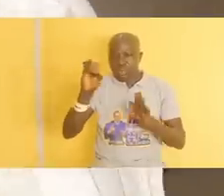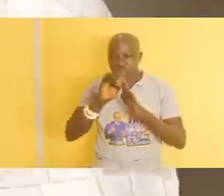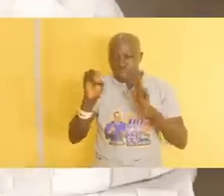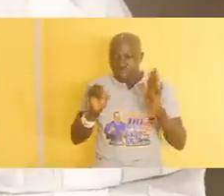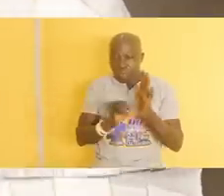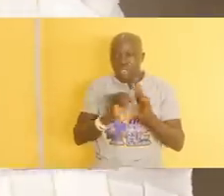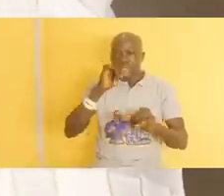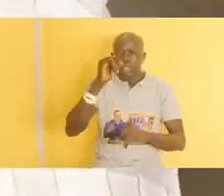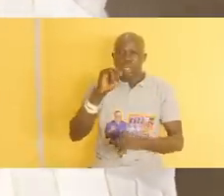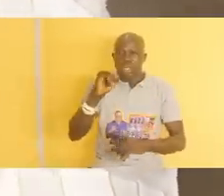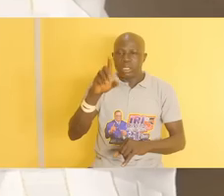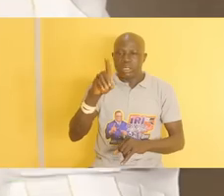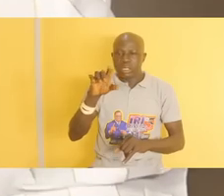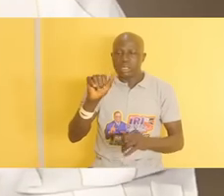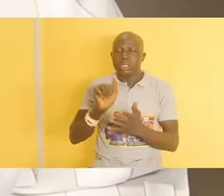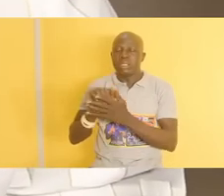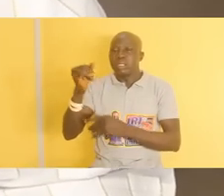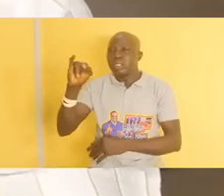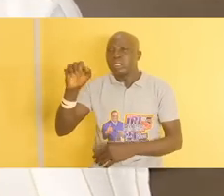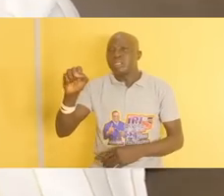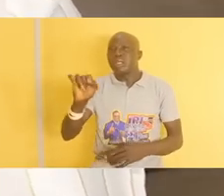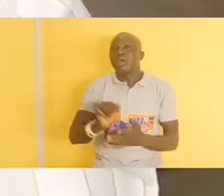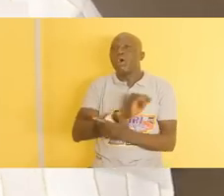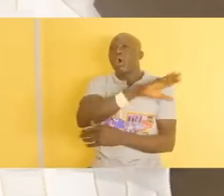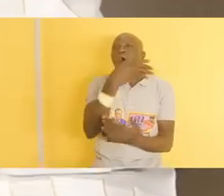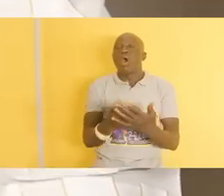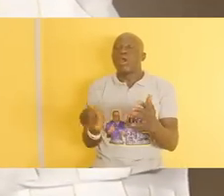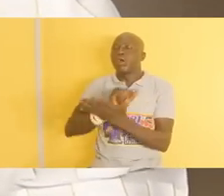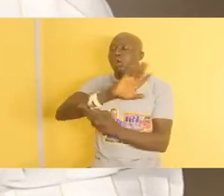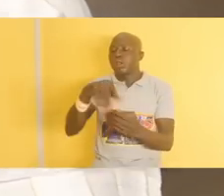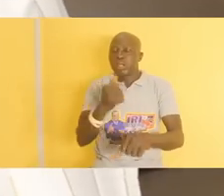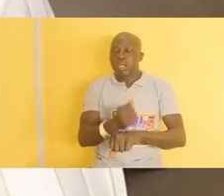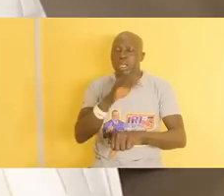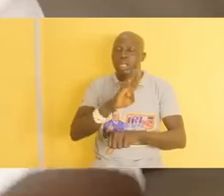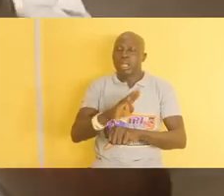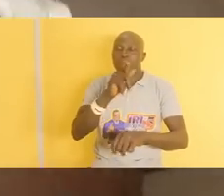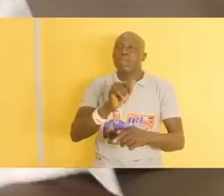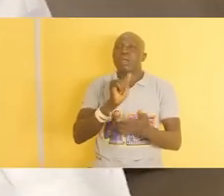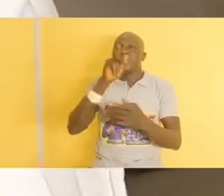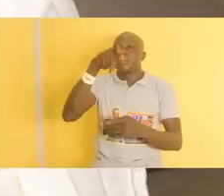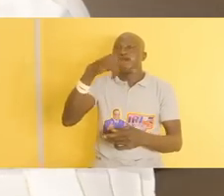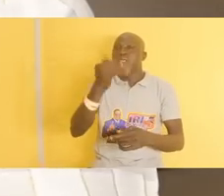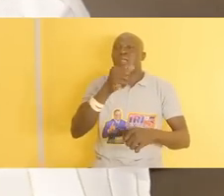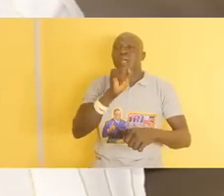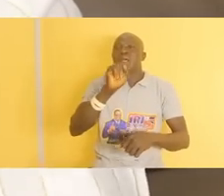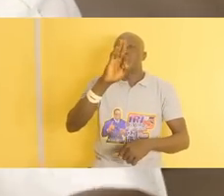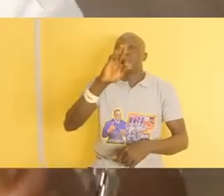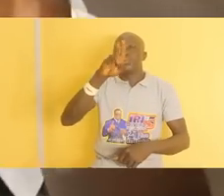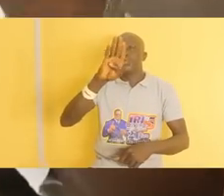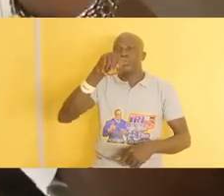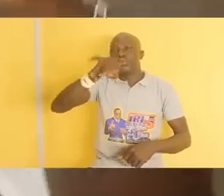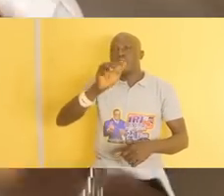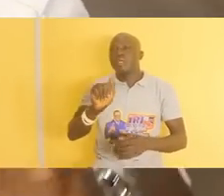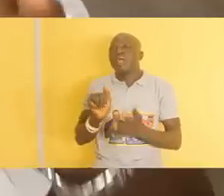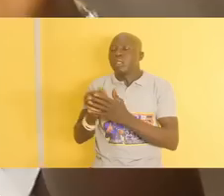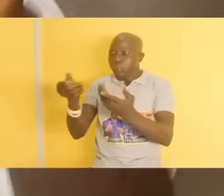Is very important. Don't want to look. In Lagos. Don't the Port Harcourt, Abuja.